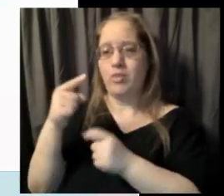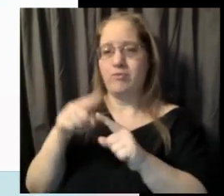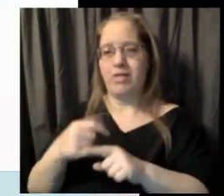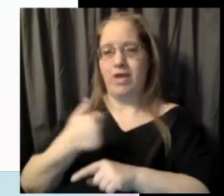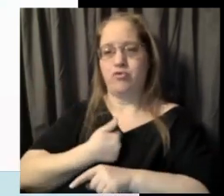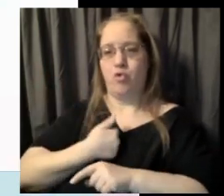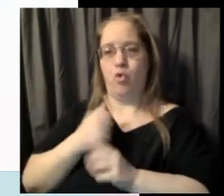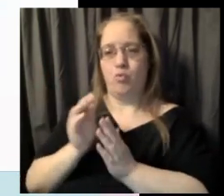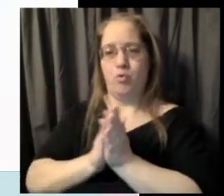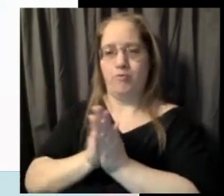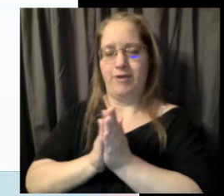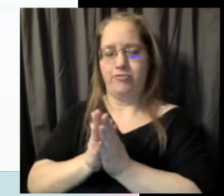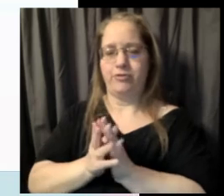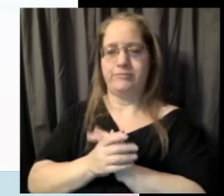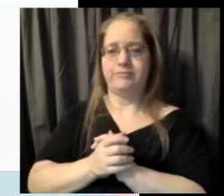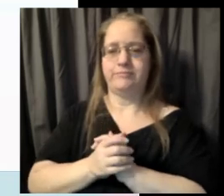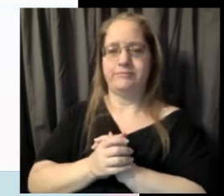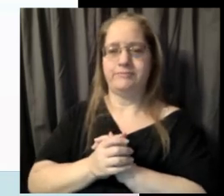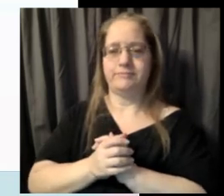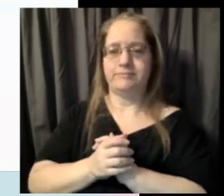on your own motivation to do something.